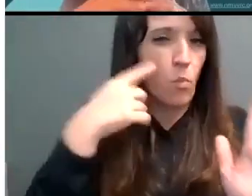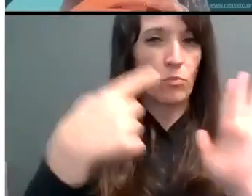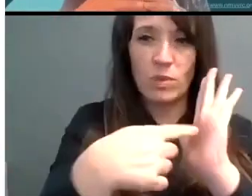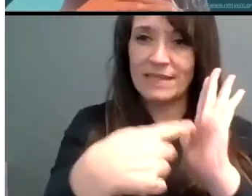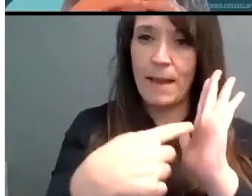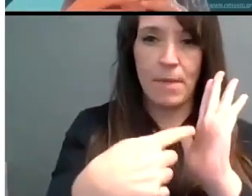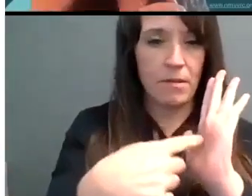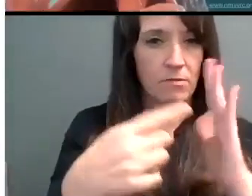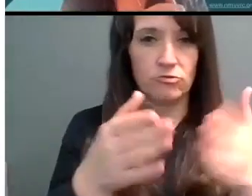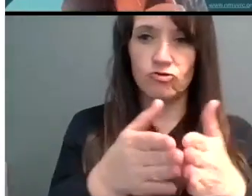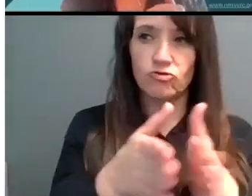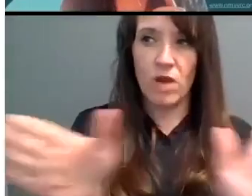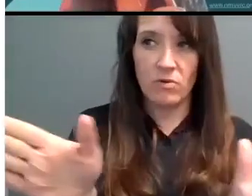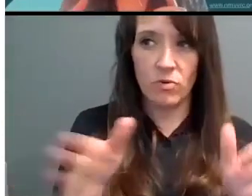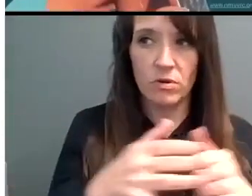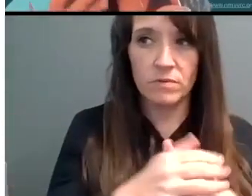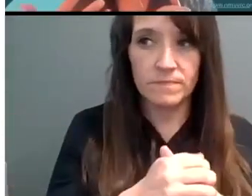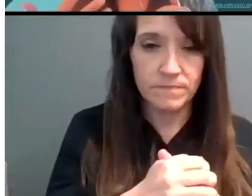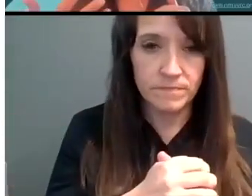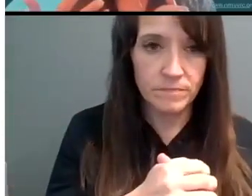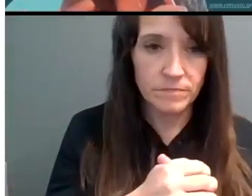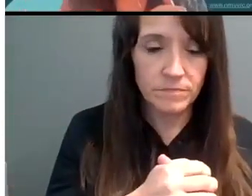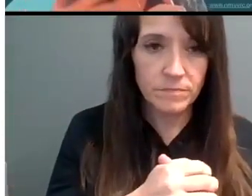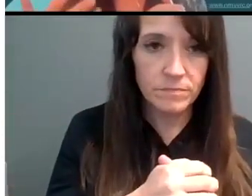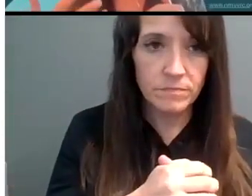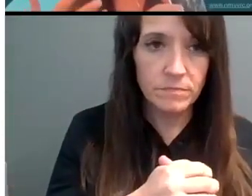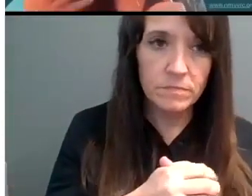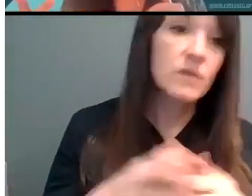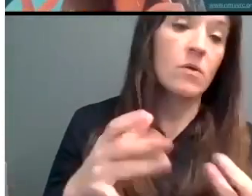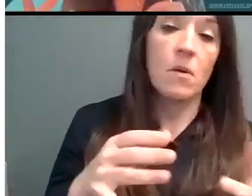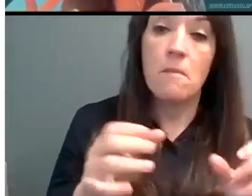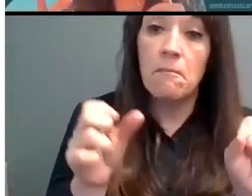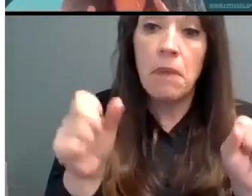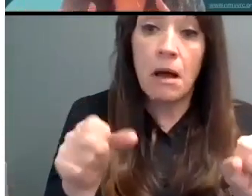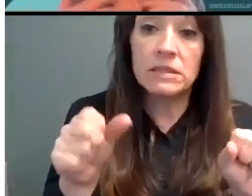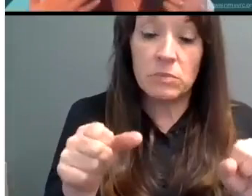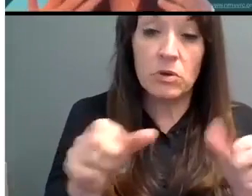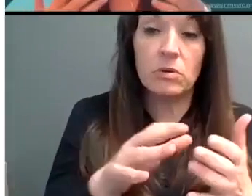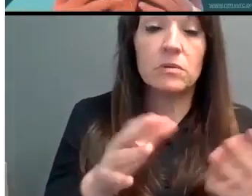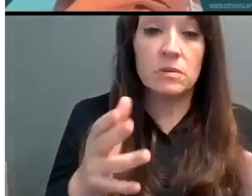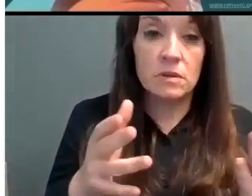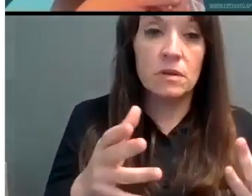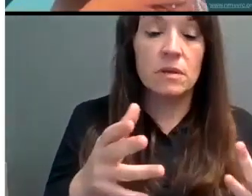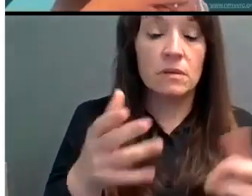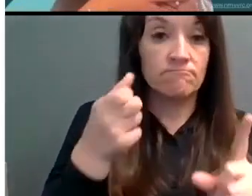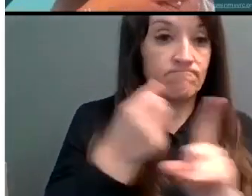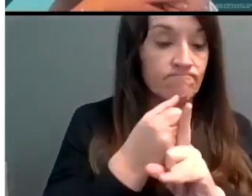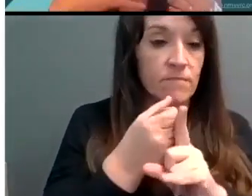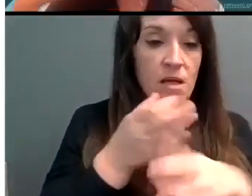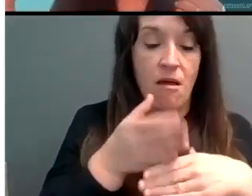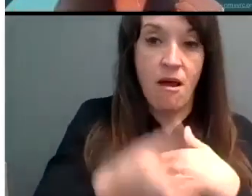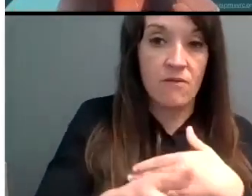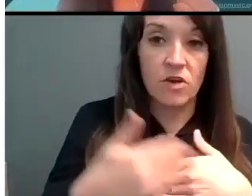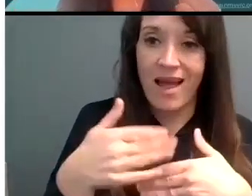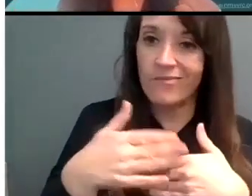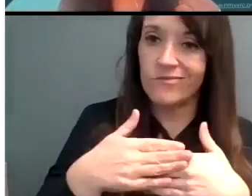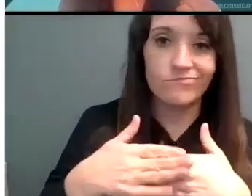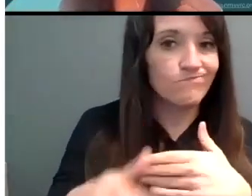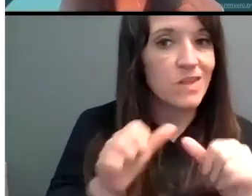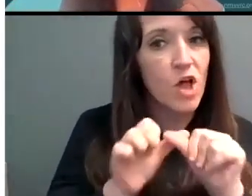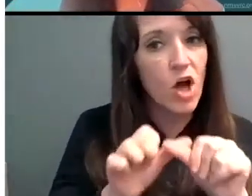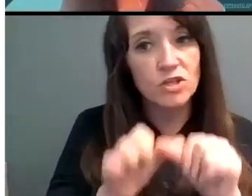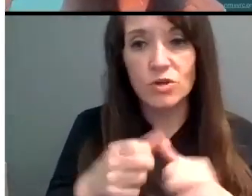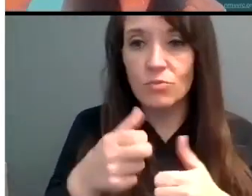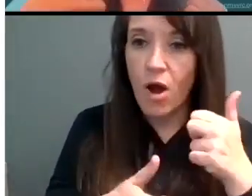the trajectory of potentially developing more long-term problems like post-traumatic stress disorder. So some people can struggle at the beginning and continue